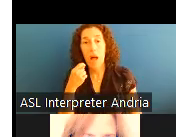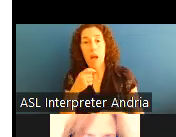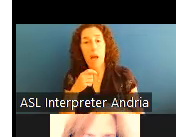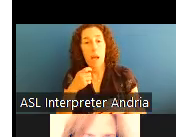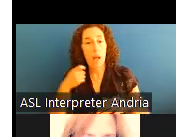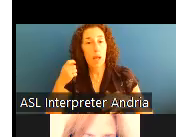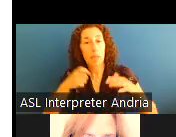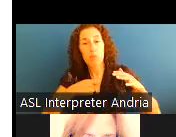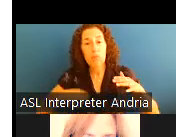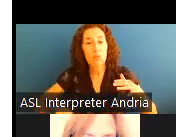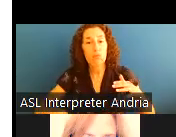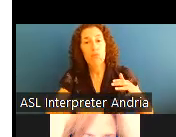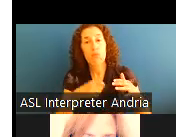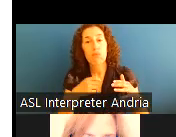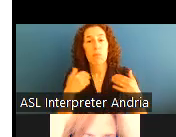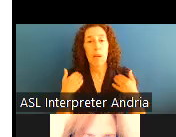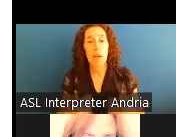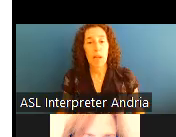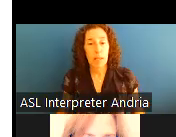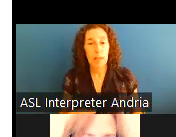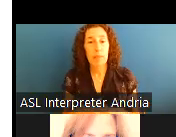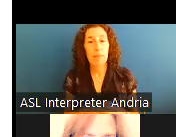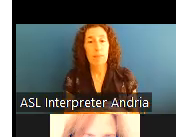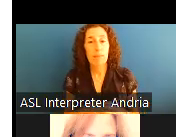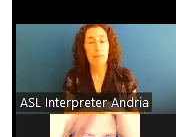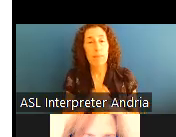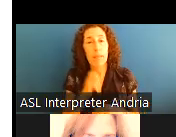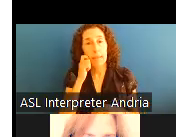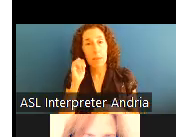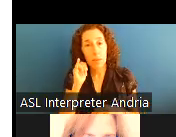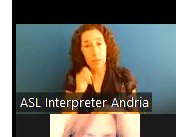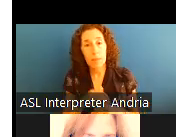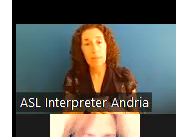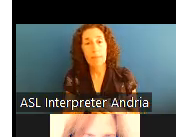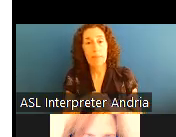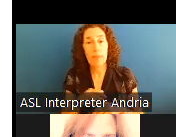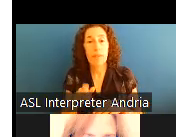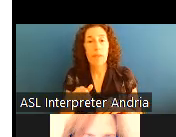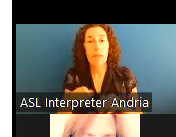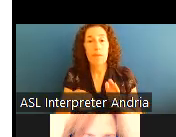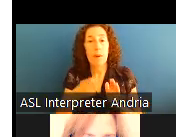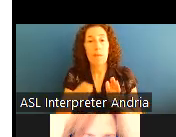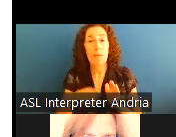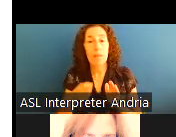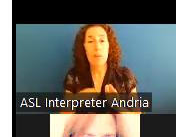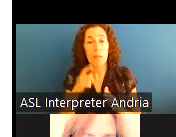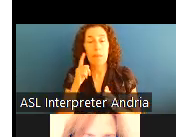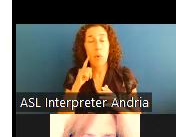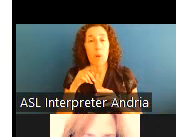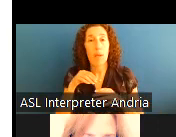are also completed, in which the forensic nurse conducts both internal and external swabs of the